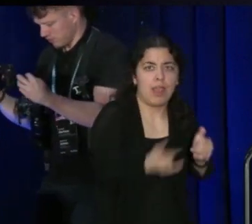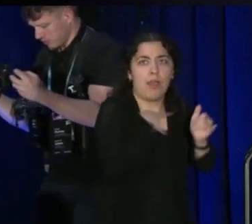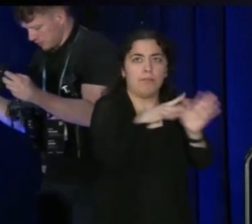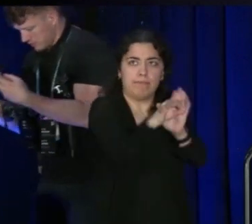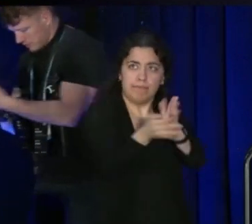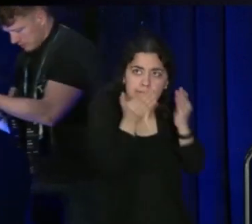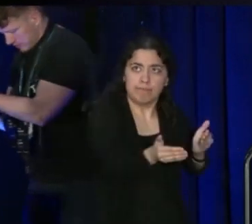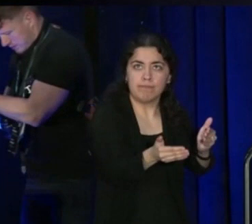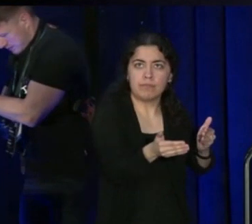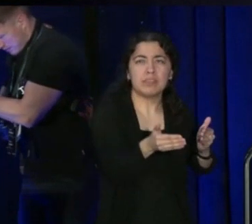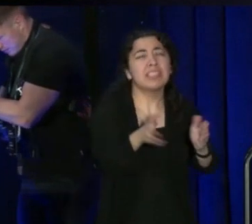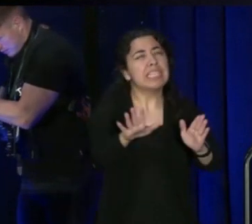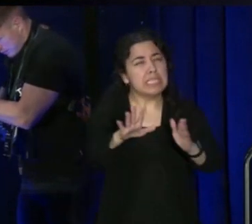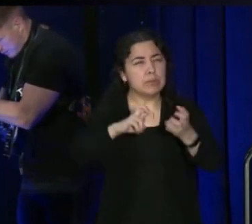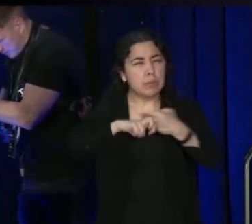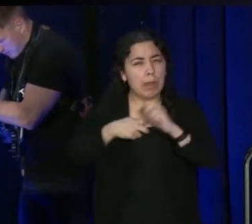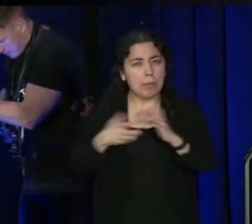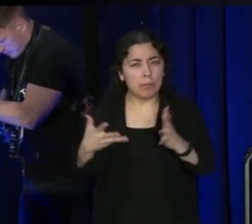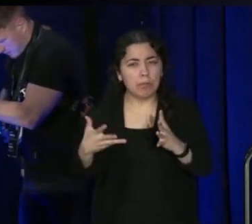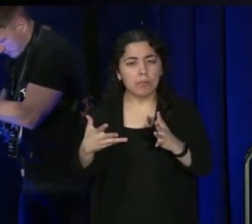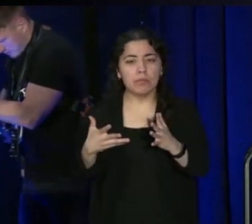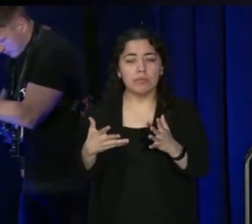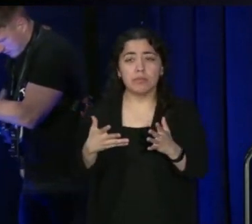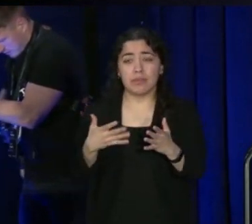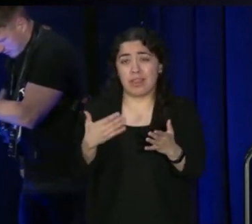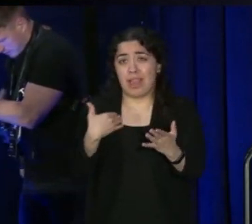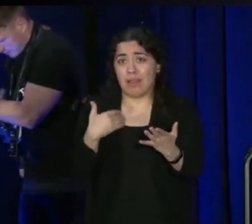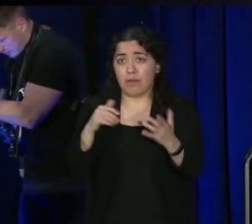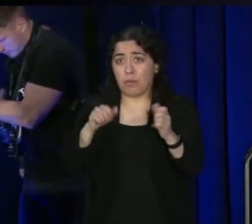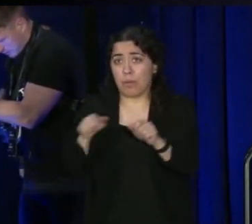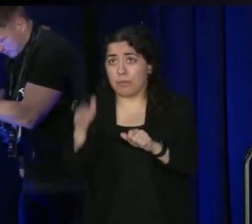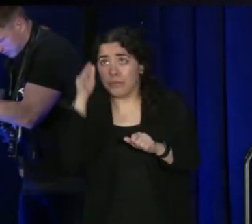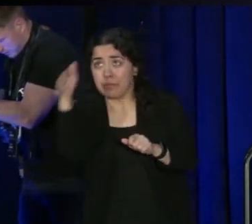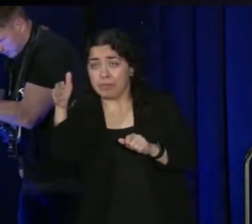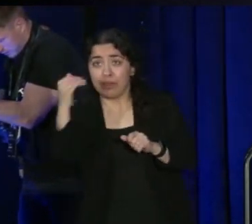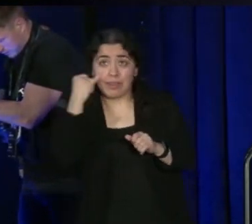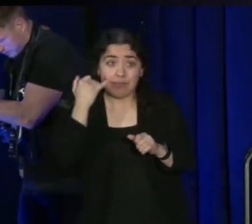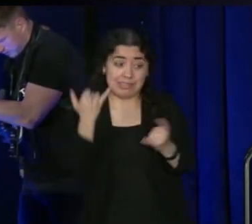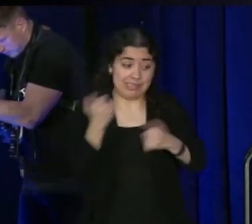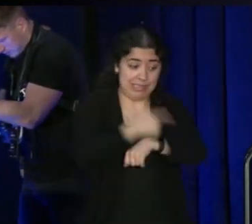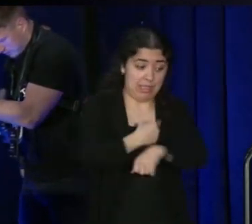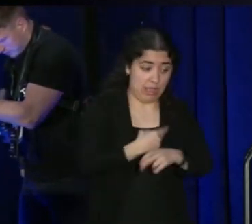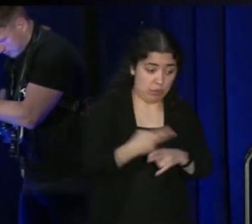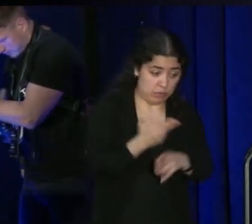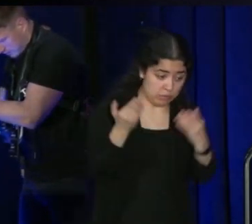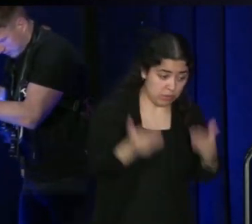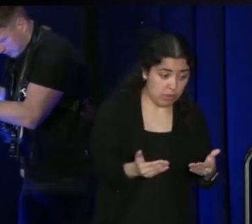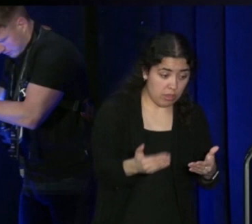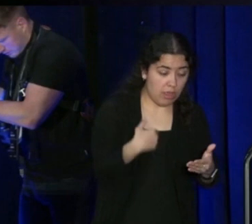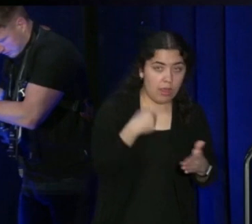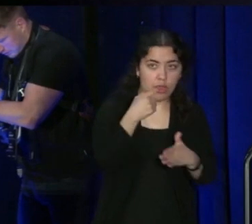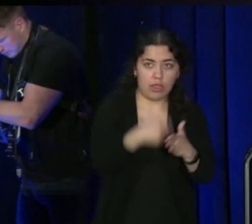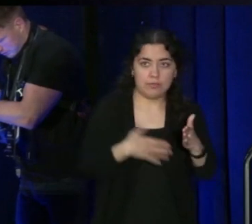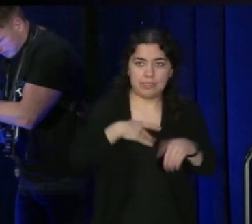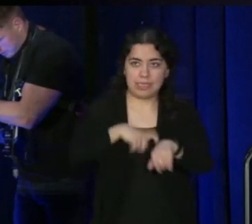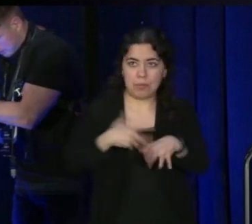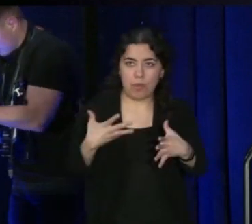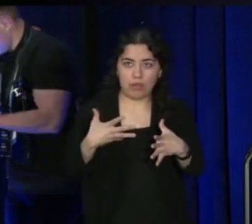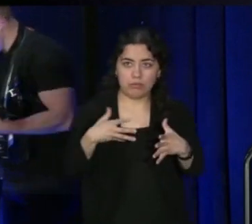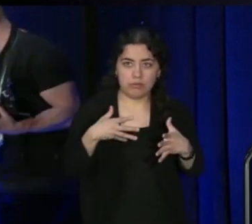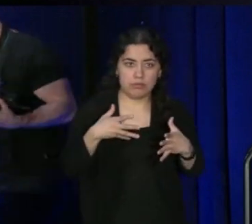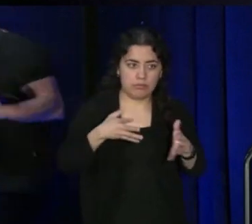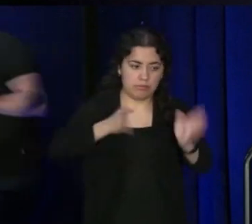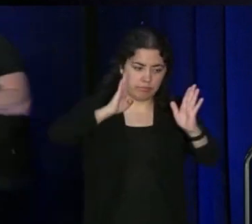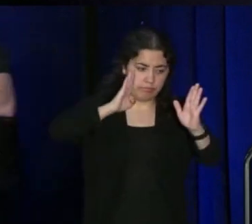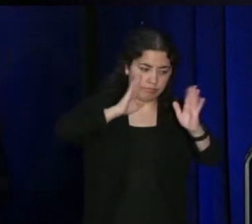The problem is, there's a probability factor here. If I do that today, it's going to cost me X amount of time. But in the future, maybe